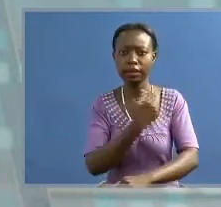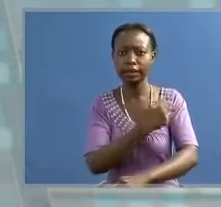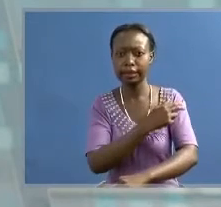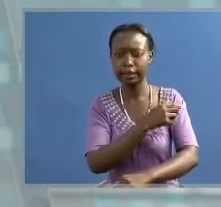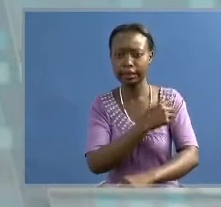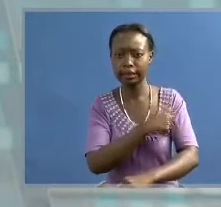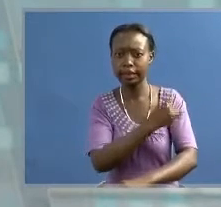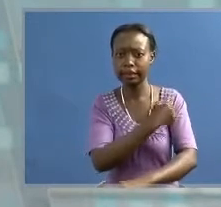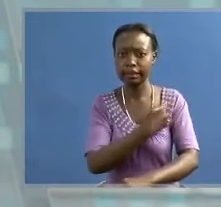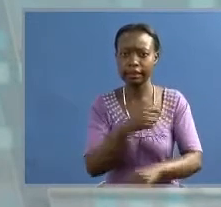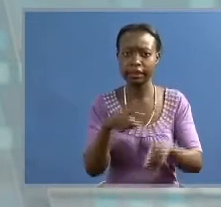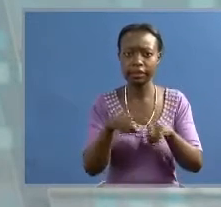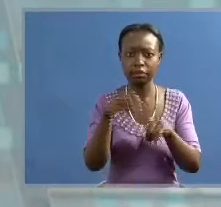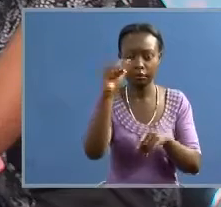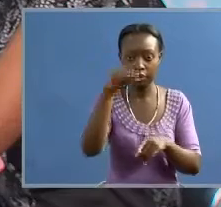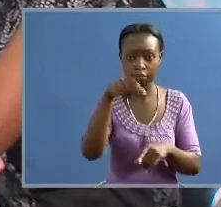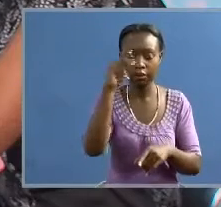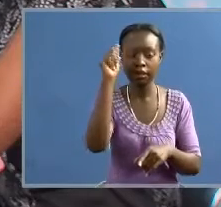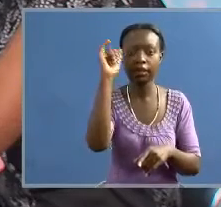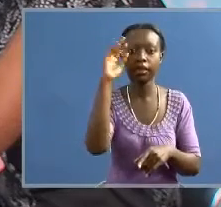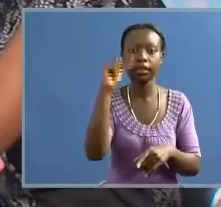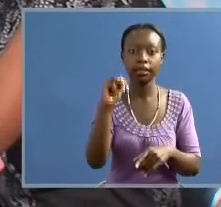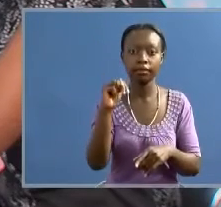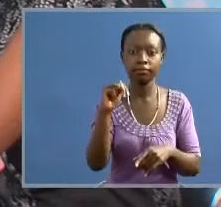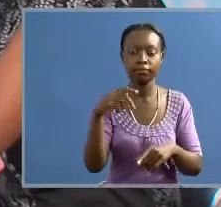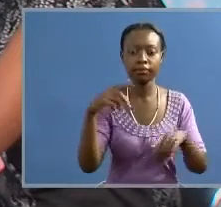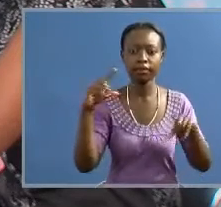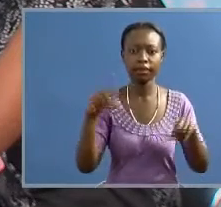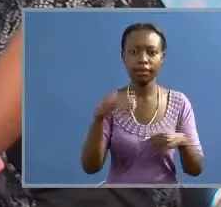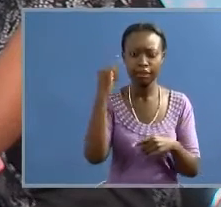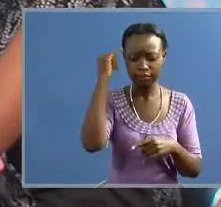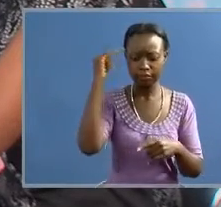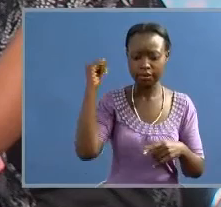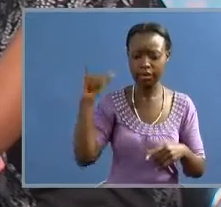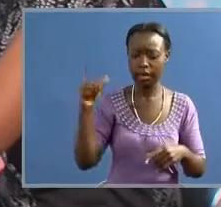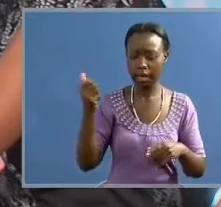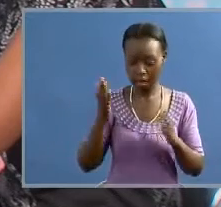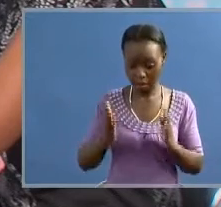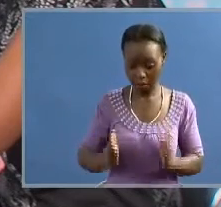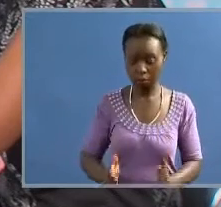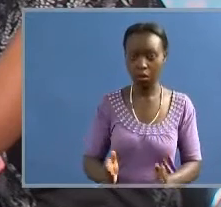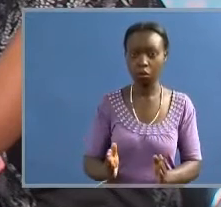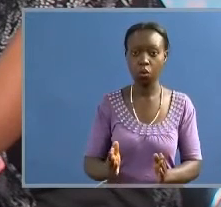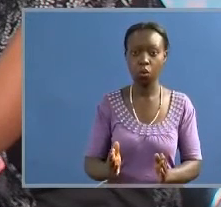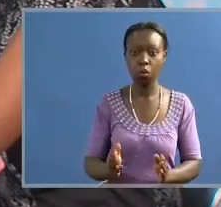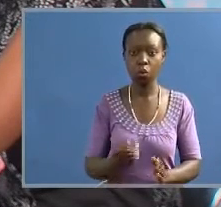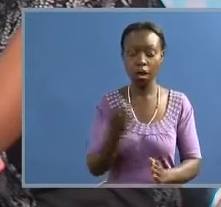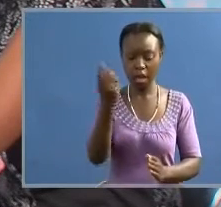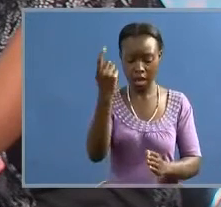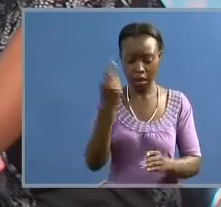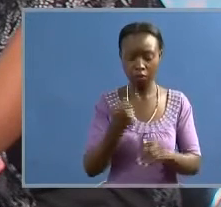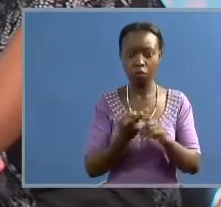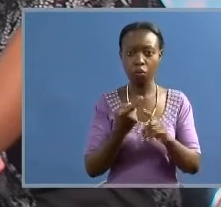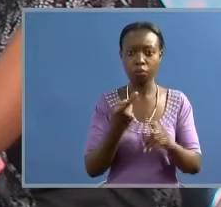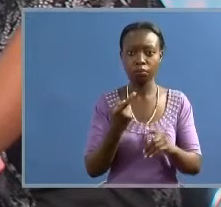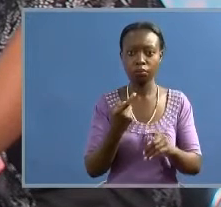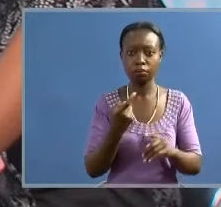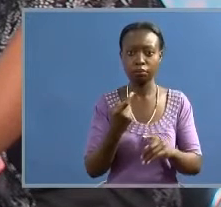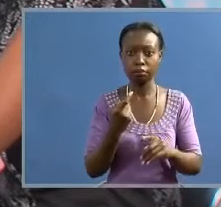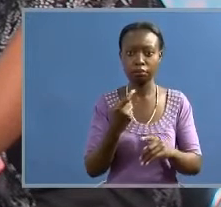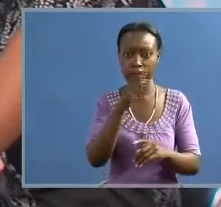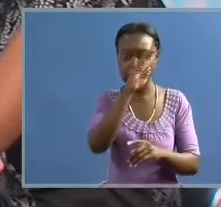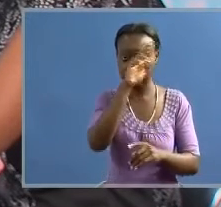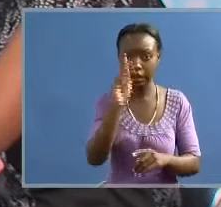has the highest number. So let's assume that somebody has arrived from Italy. Yes. Then that person is suspected to